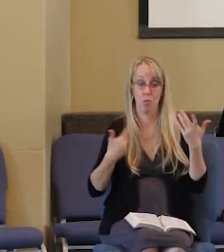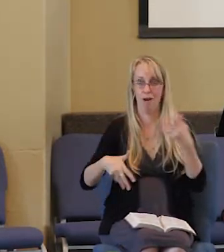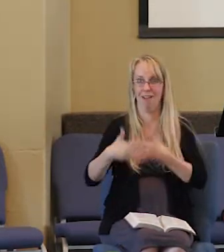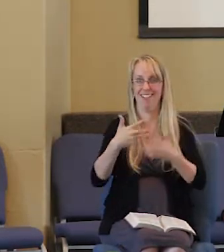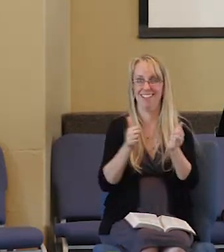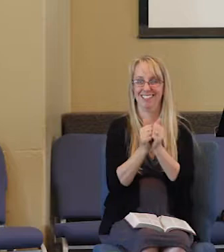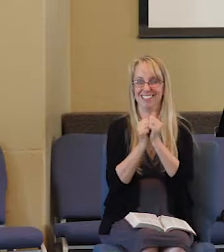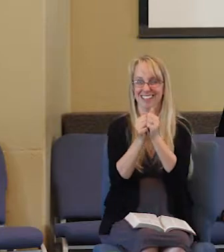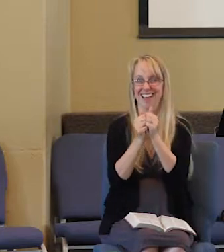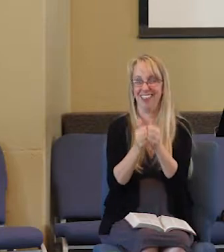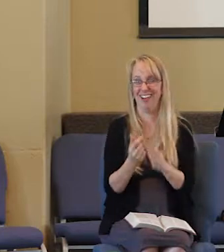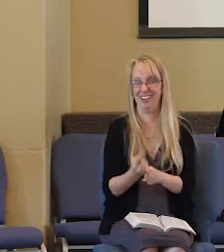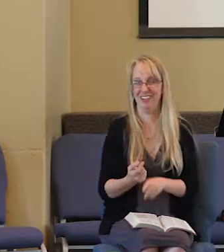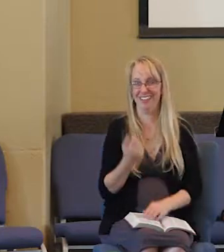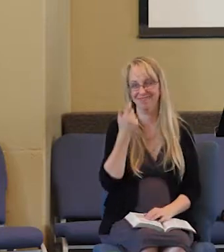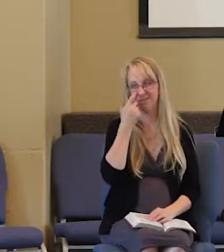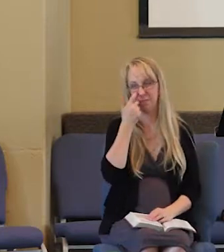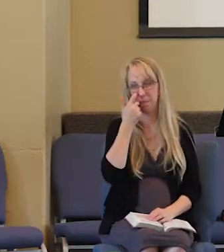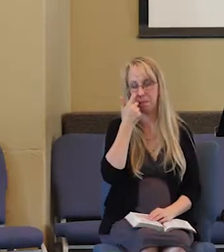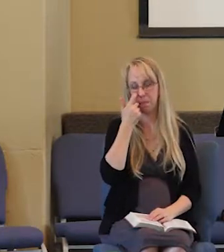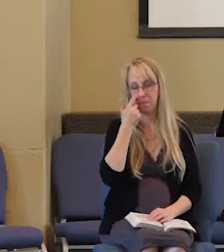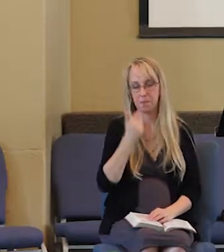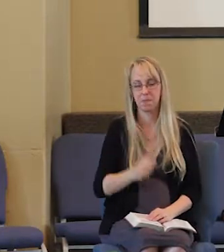We're in this together.